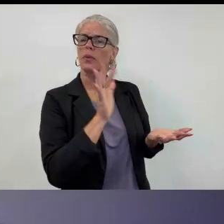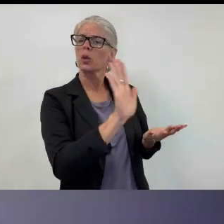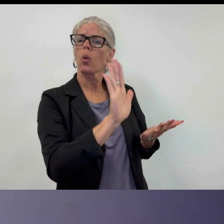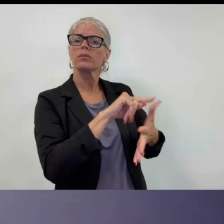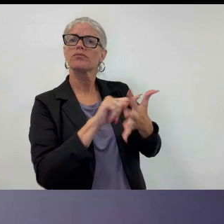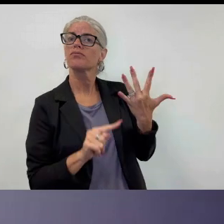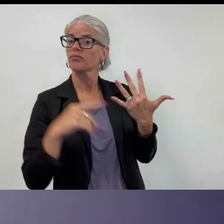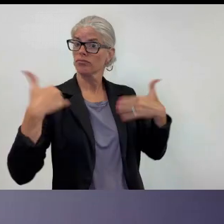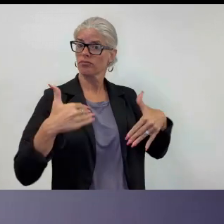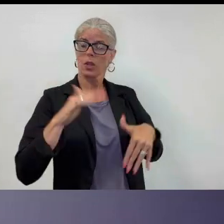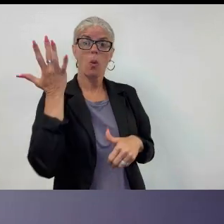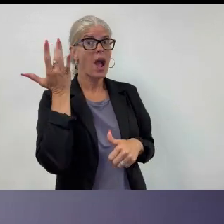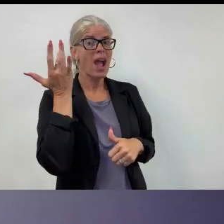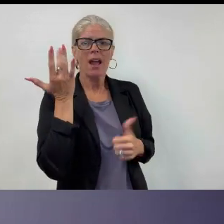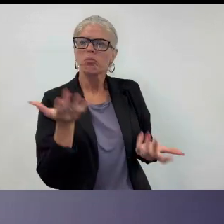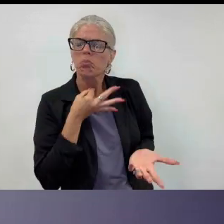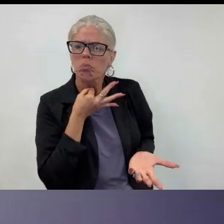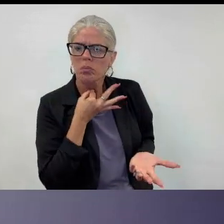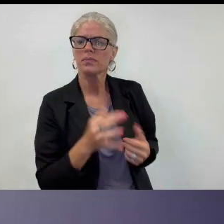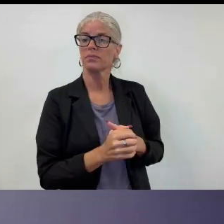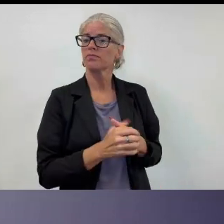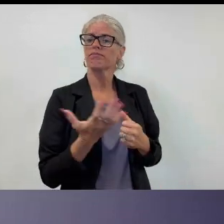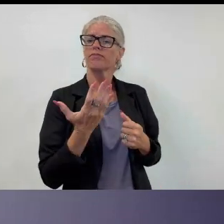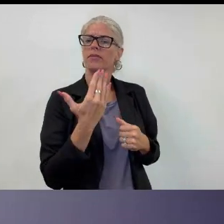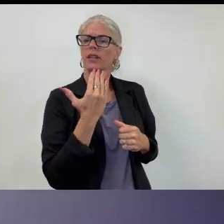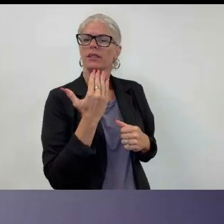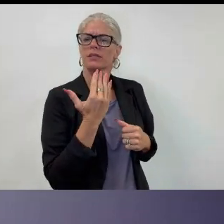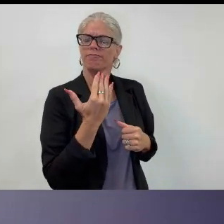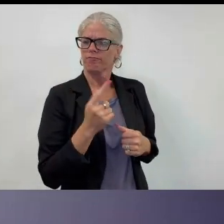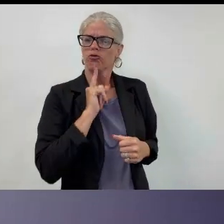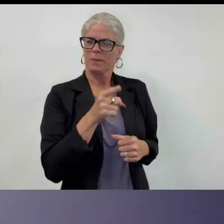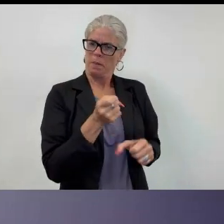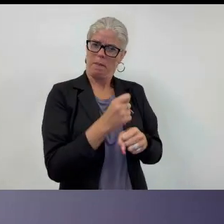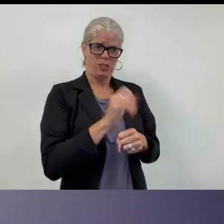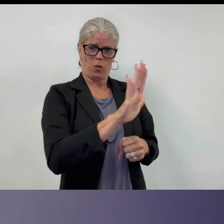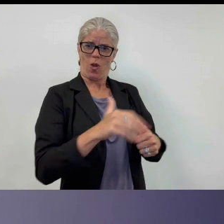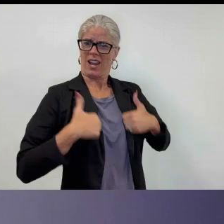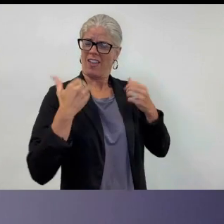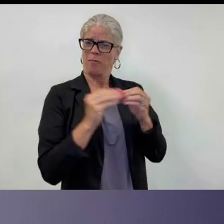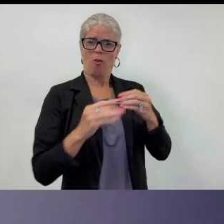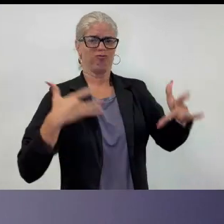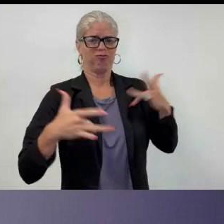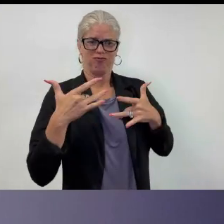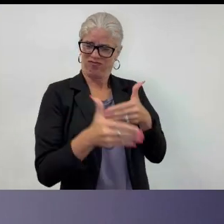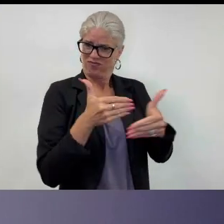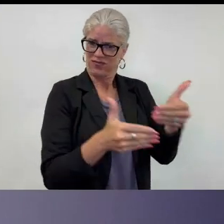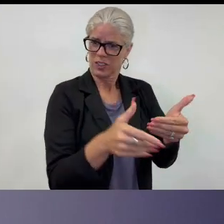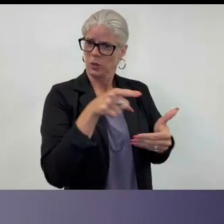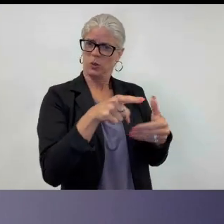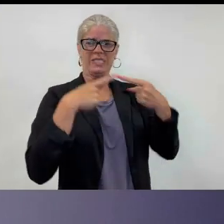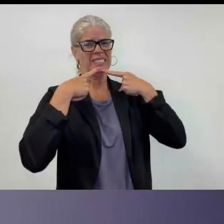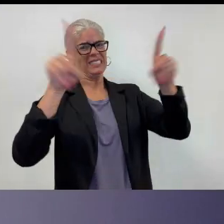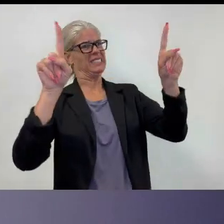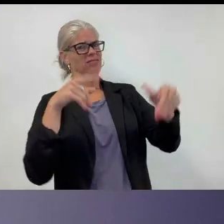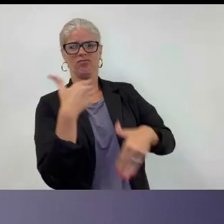doing so, because that's such a good, it's such a good thing to be able, it just makes your life happier if